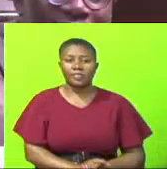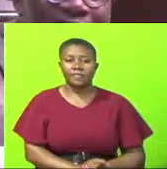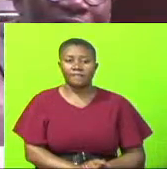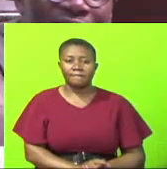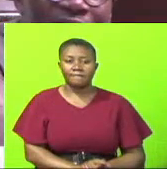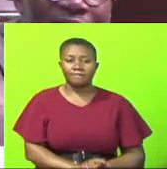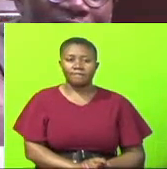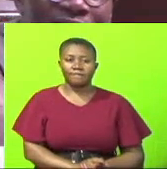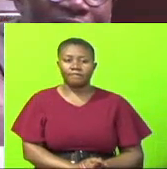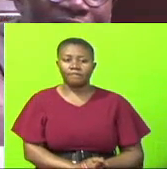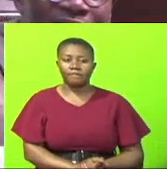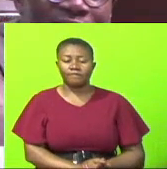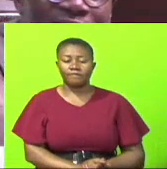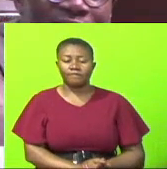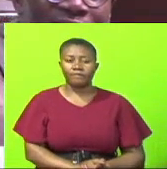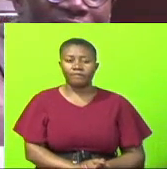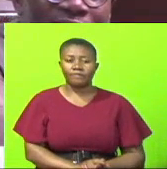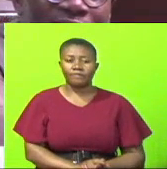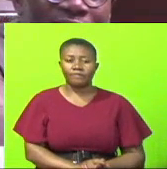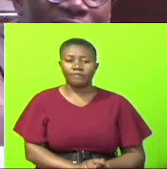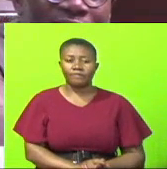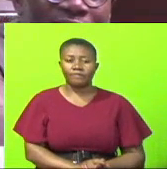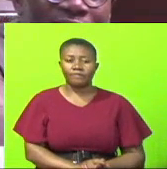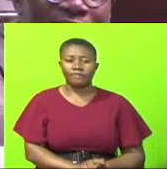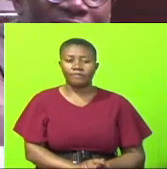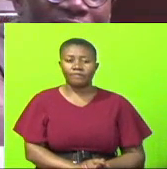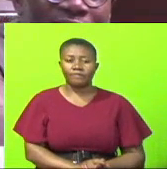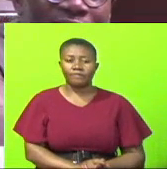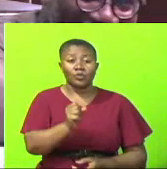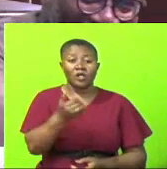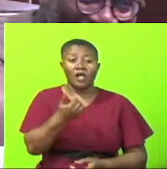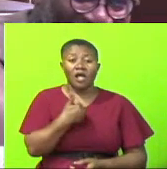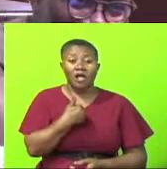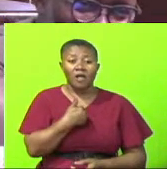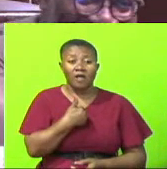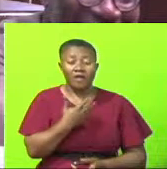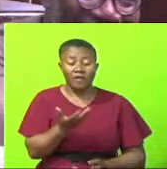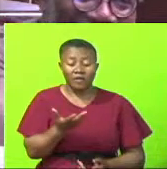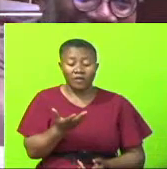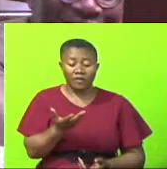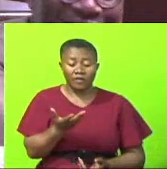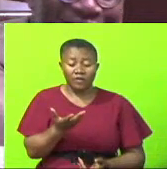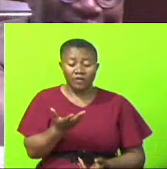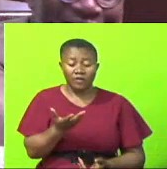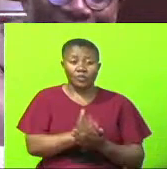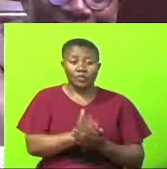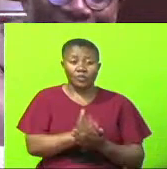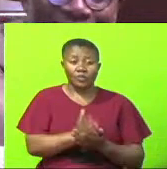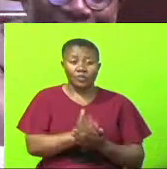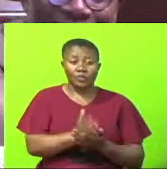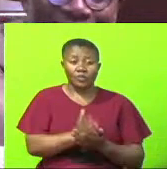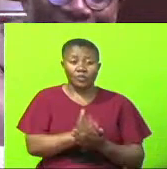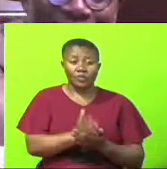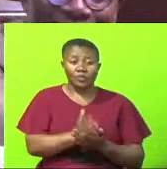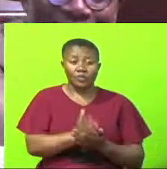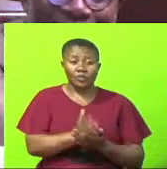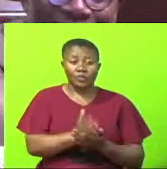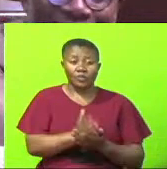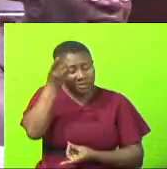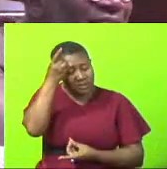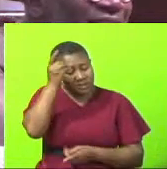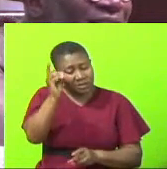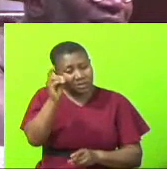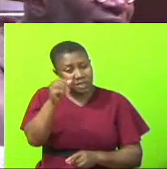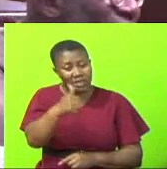the High Court shall have jurisdiction to hear and determine any question